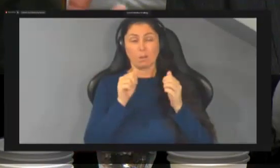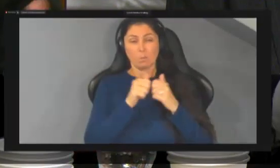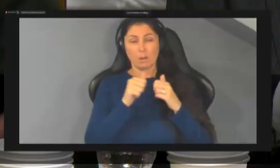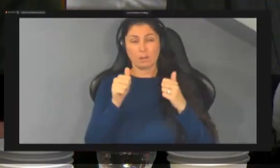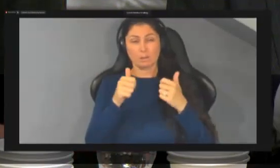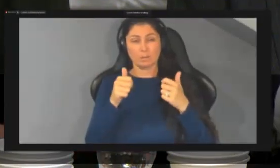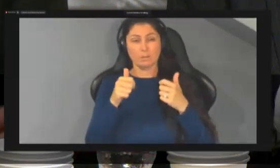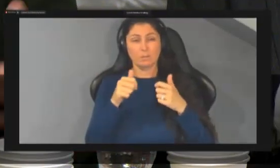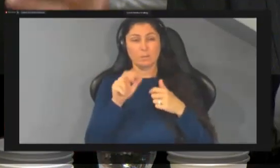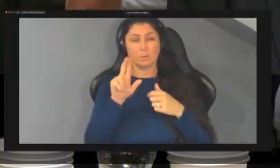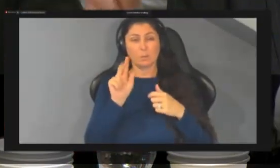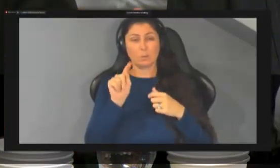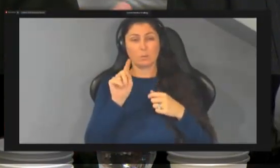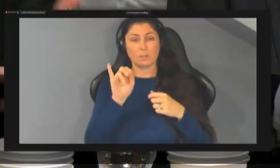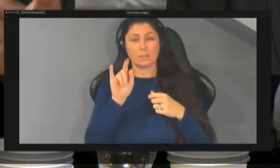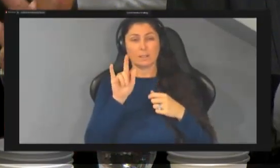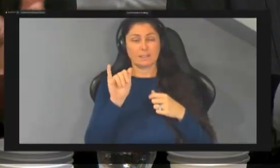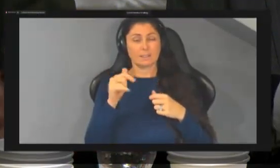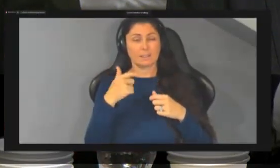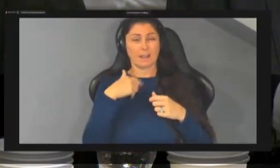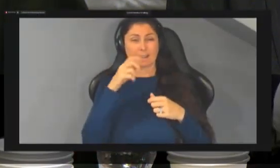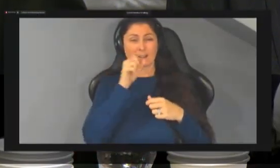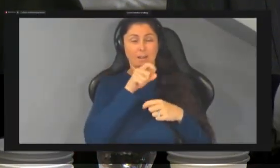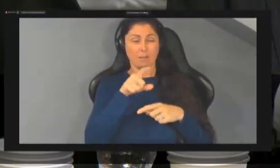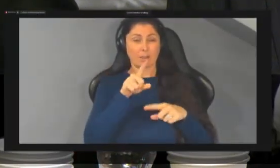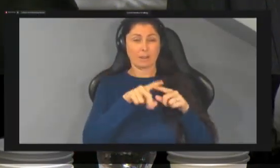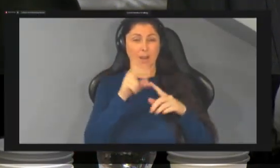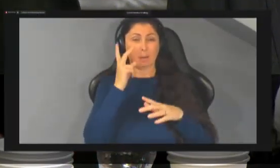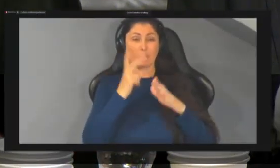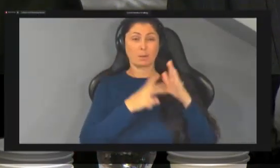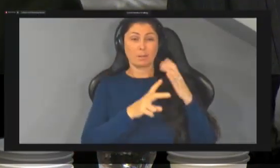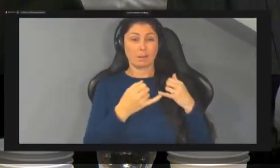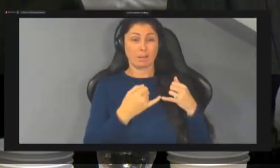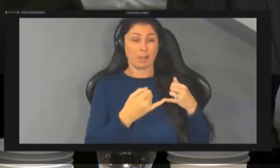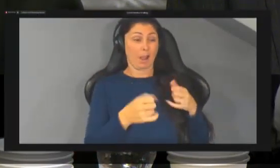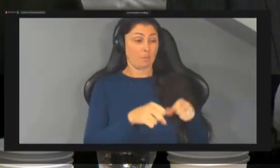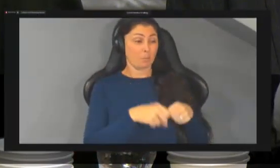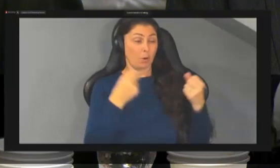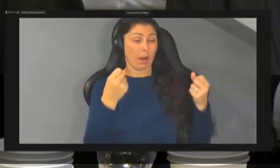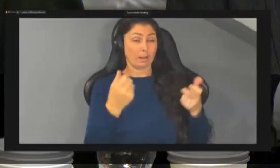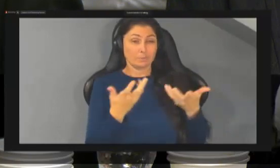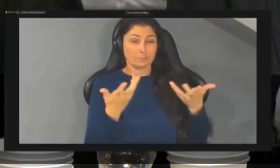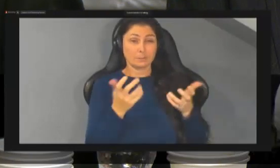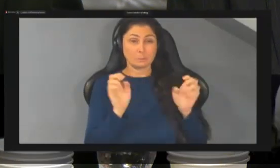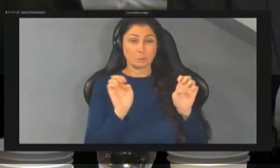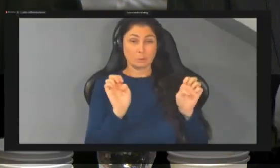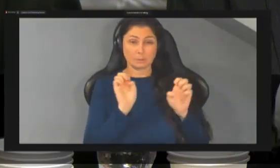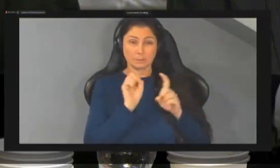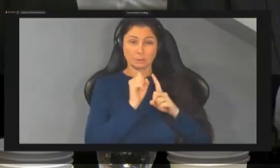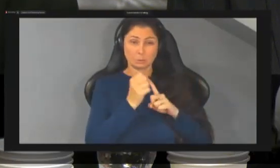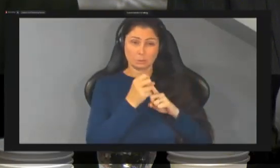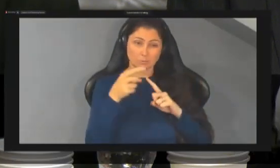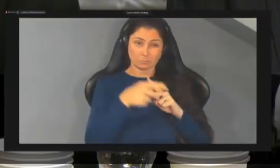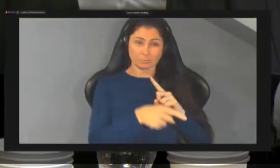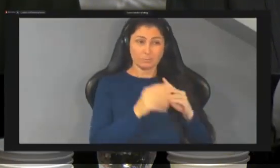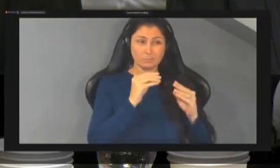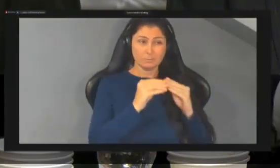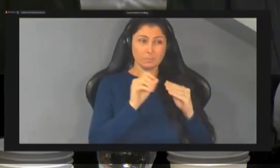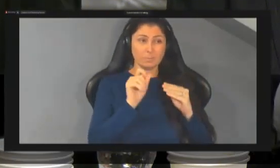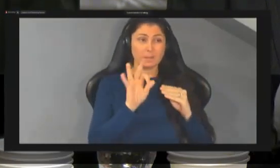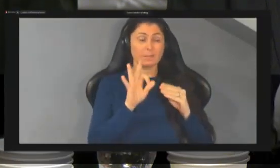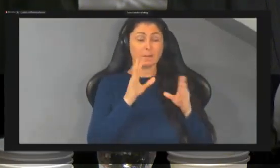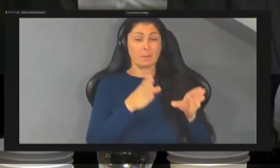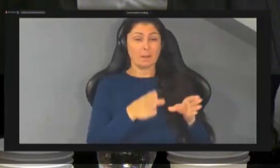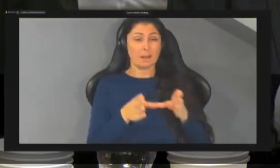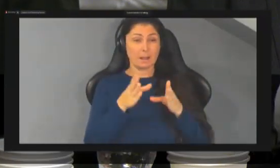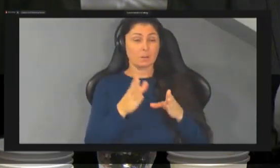I guess they can't always predict that. A line breaks, and it's an emergency situation. So, but if they're planning, if we know the age